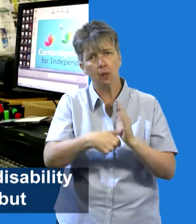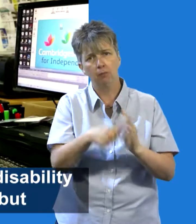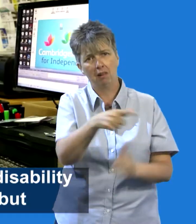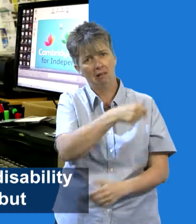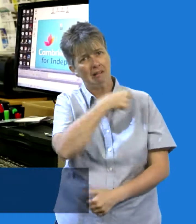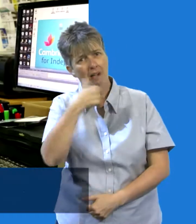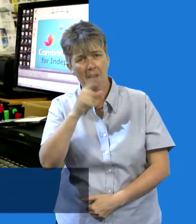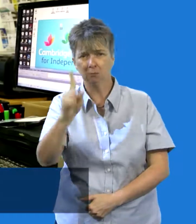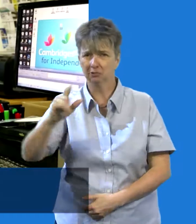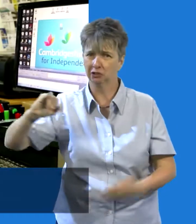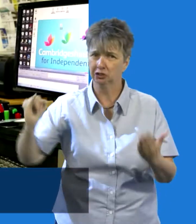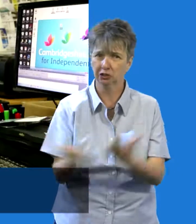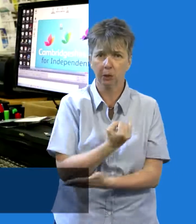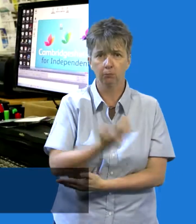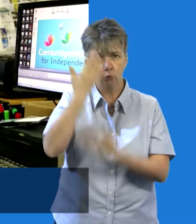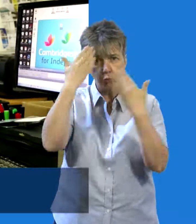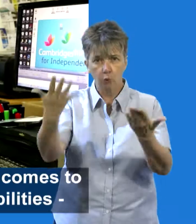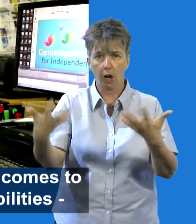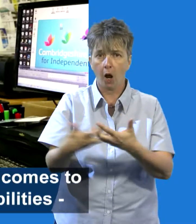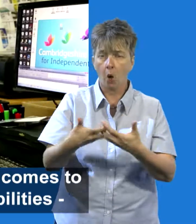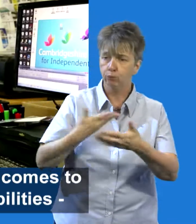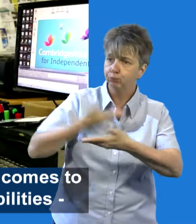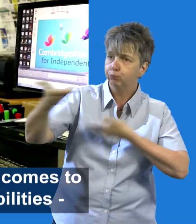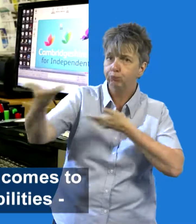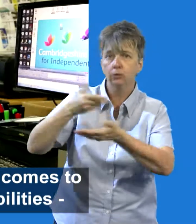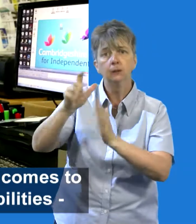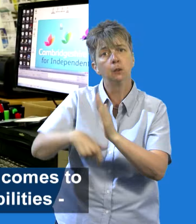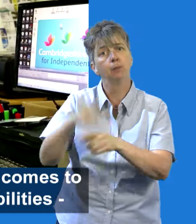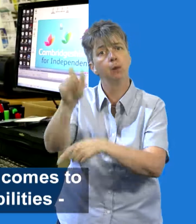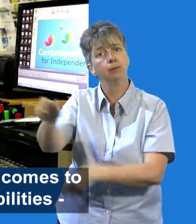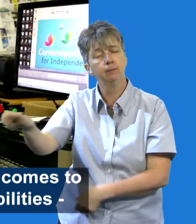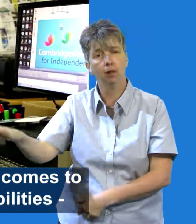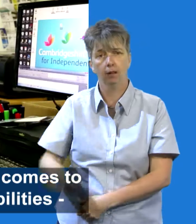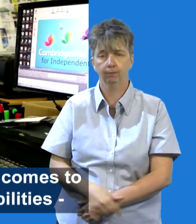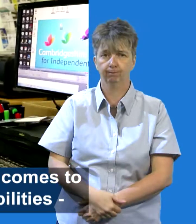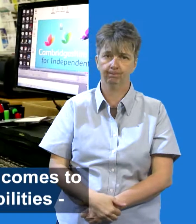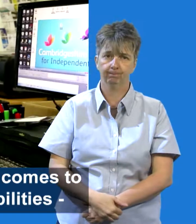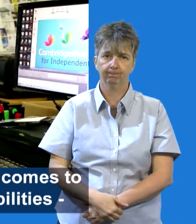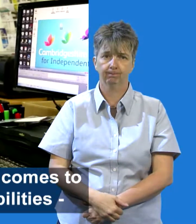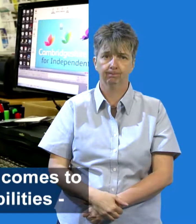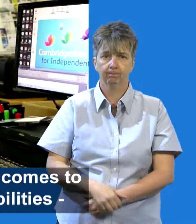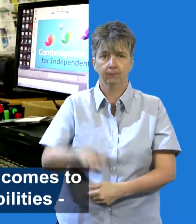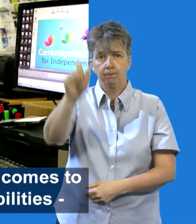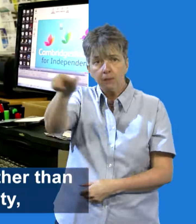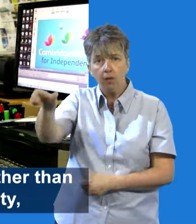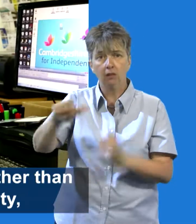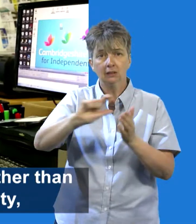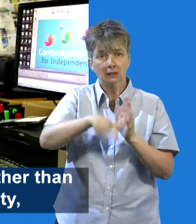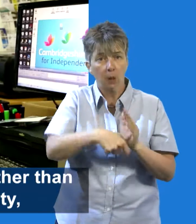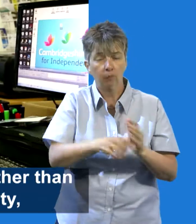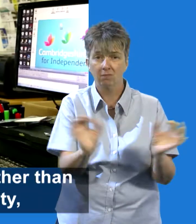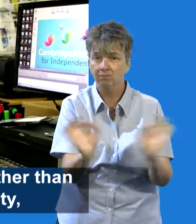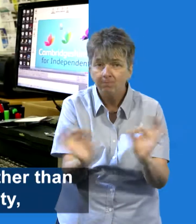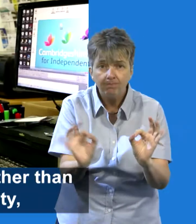well-meaning, but there is a sense of almost embarrassment when it comes to engaging with people with disabilities. The idea